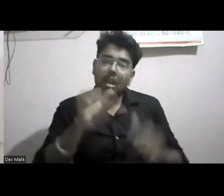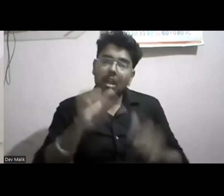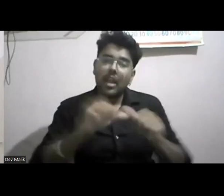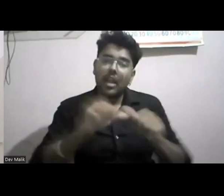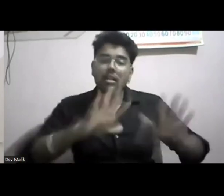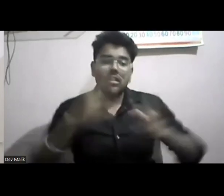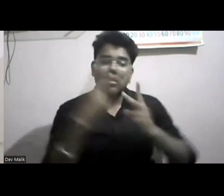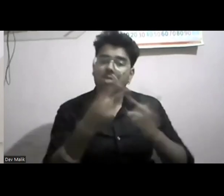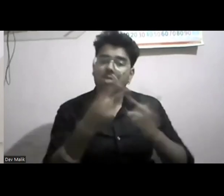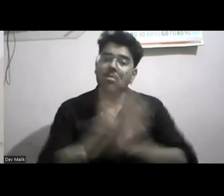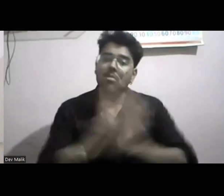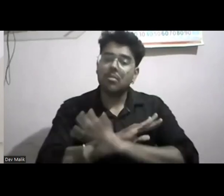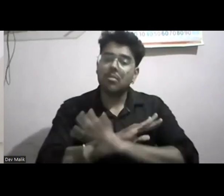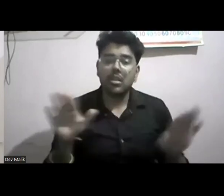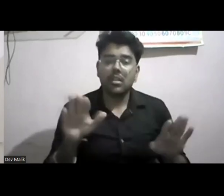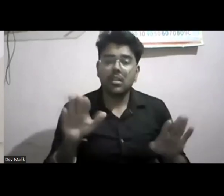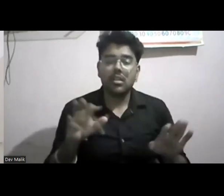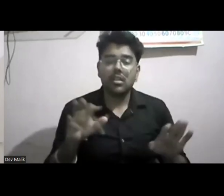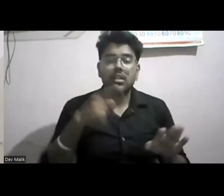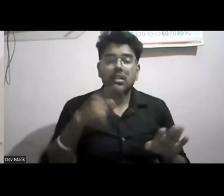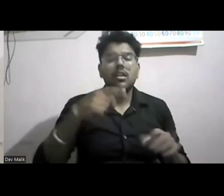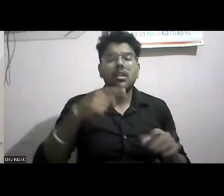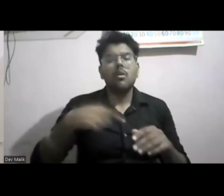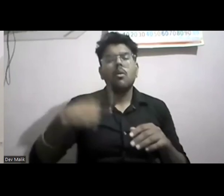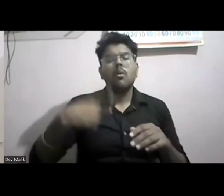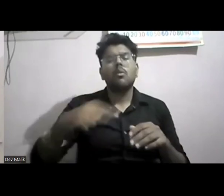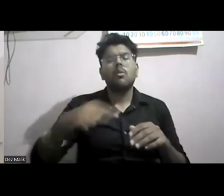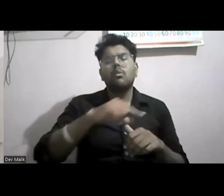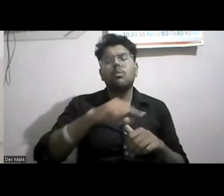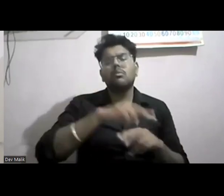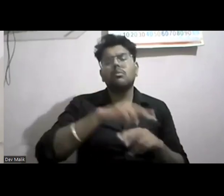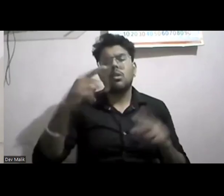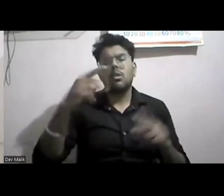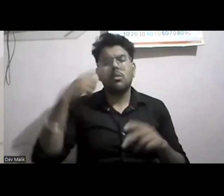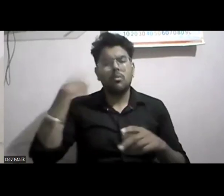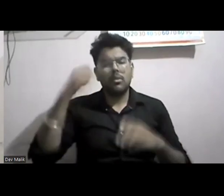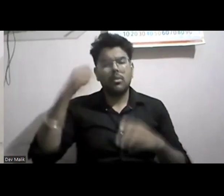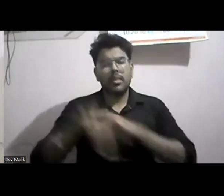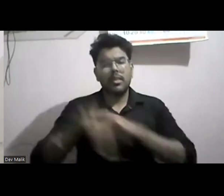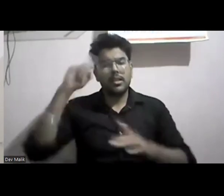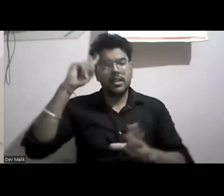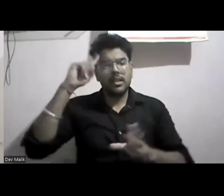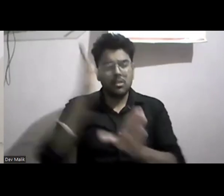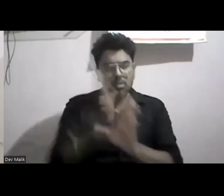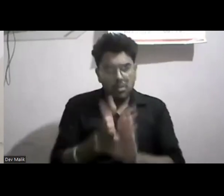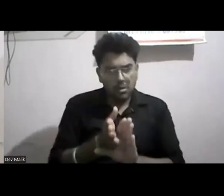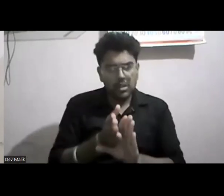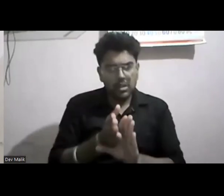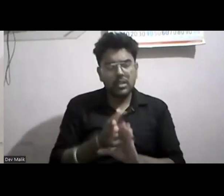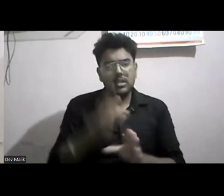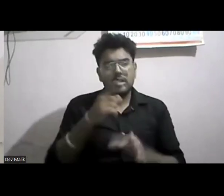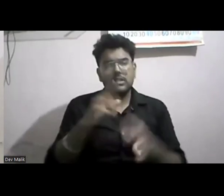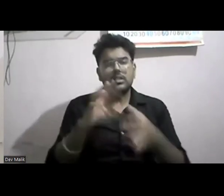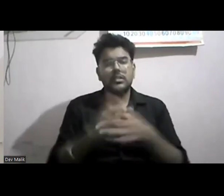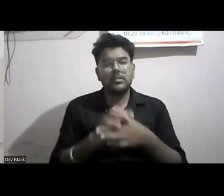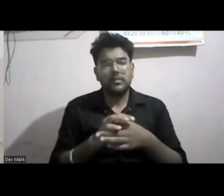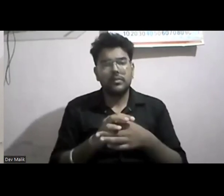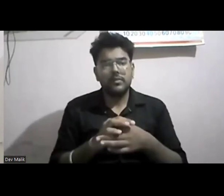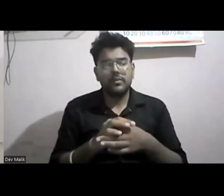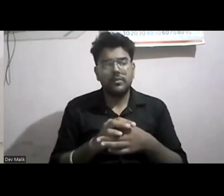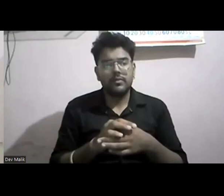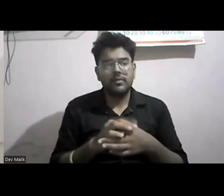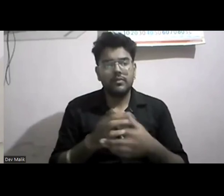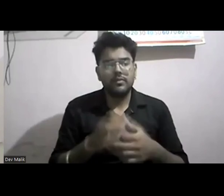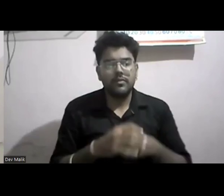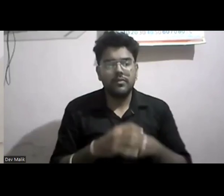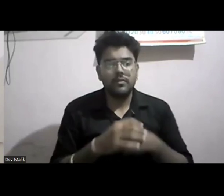Yeah, ma'am, it's all about the psychological dilemma in his mind, because horse tail is the symbol of sexuality. So some astrologer